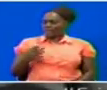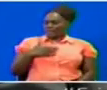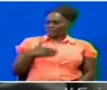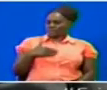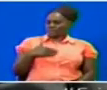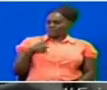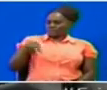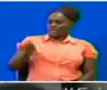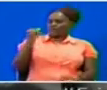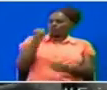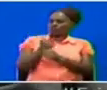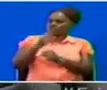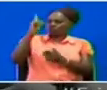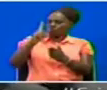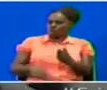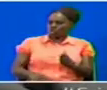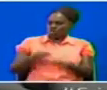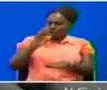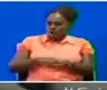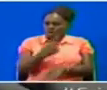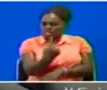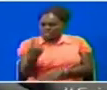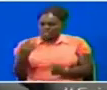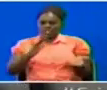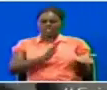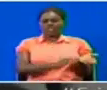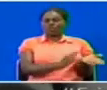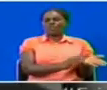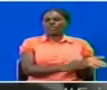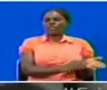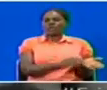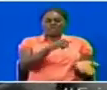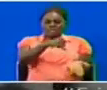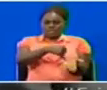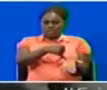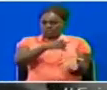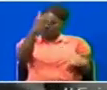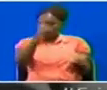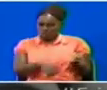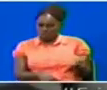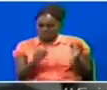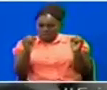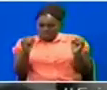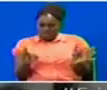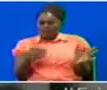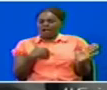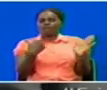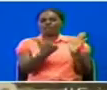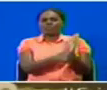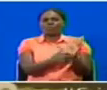what are you doing with regard to each one of those? Including if there is a problem.